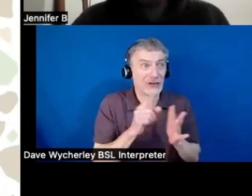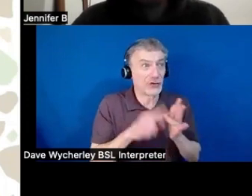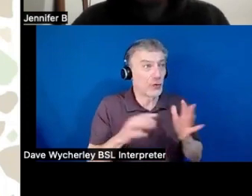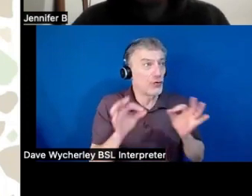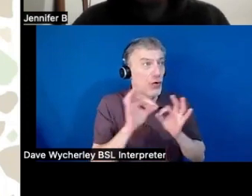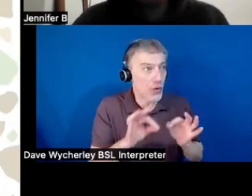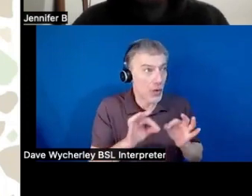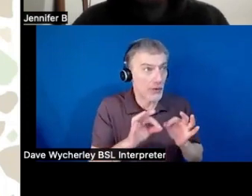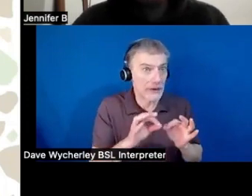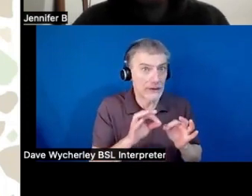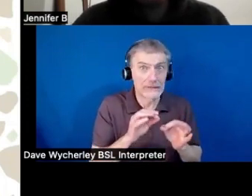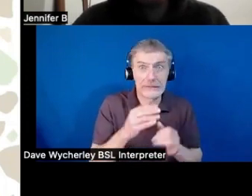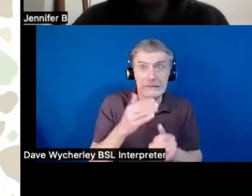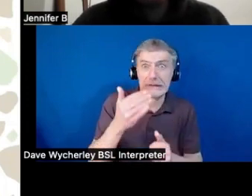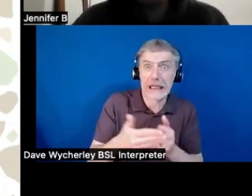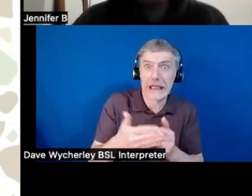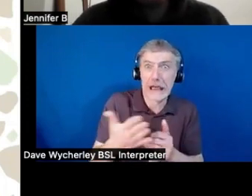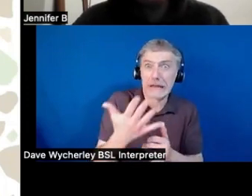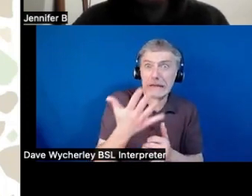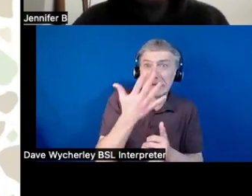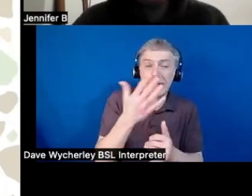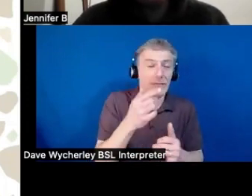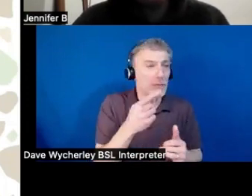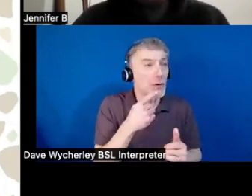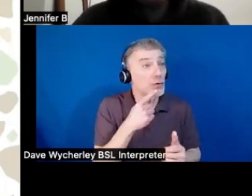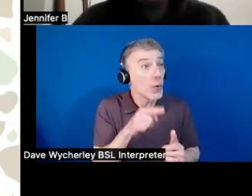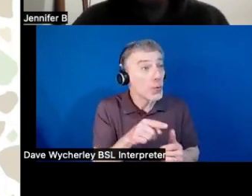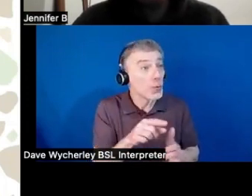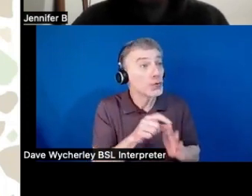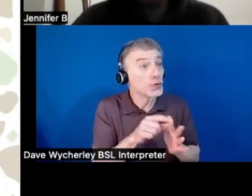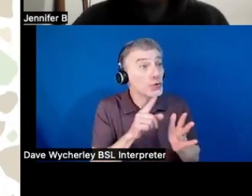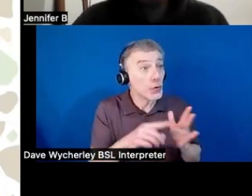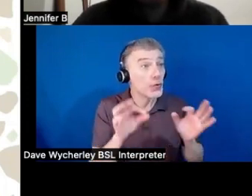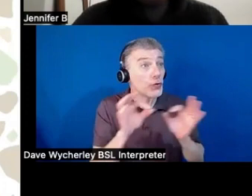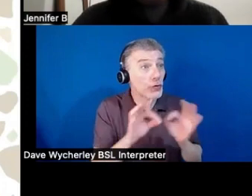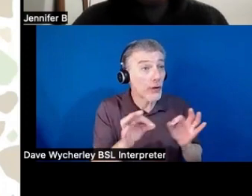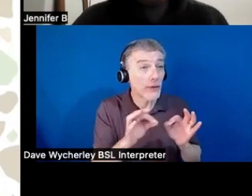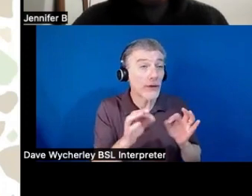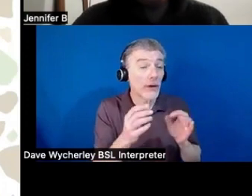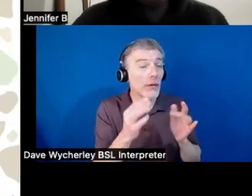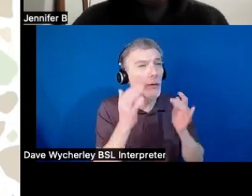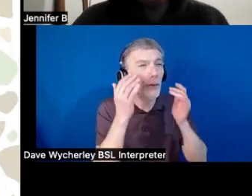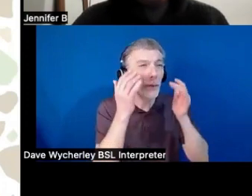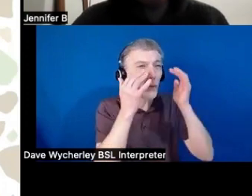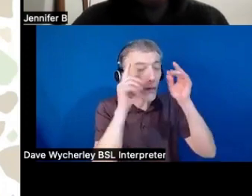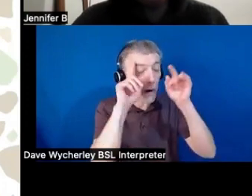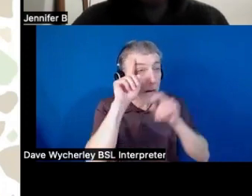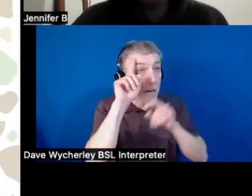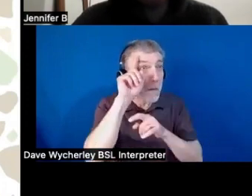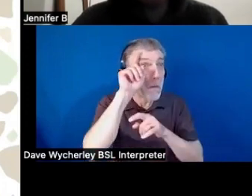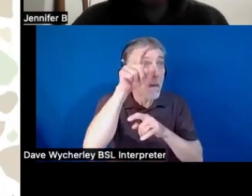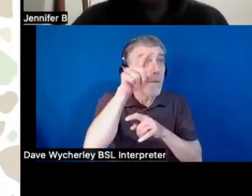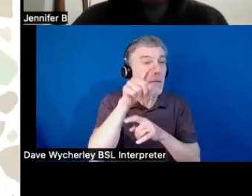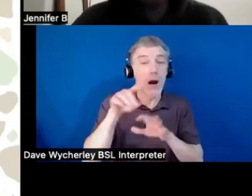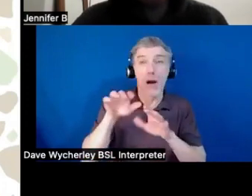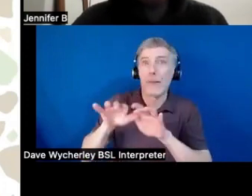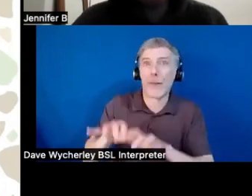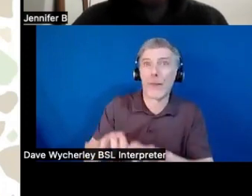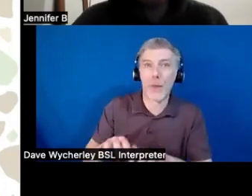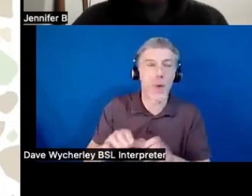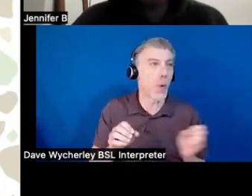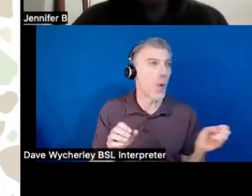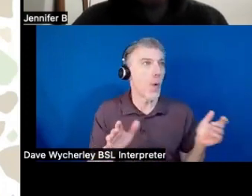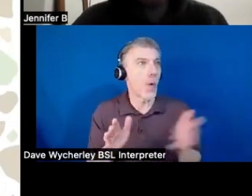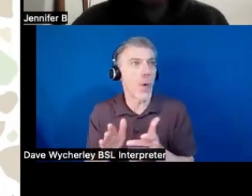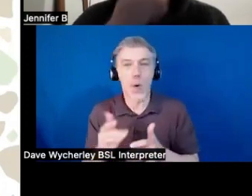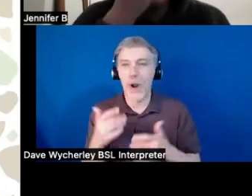that actually some of the most exciting things that happen in that process come from this resting moment. And that's not to say that